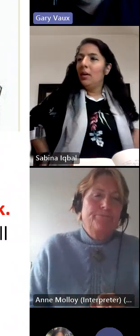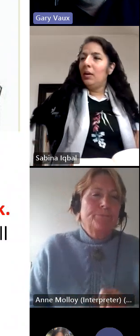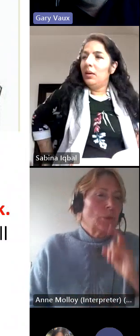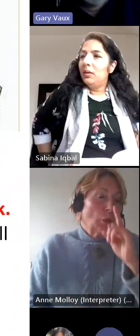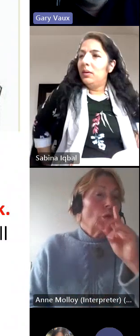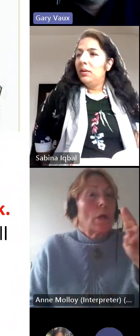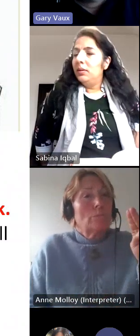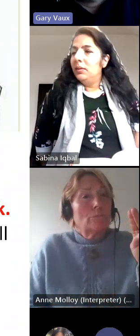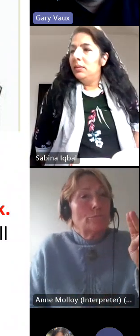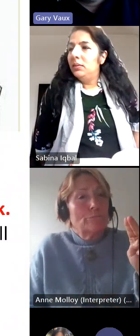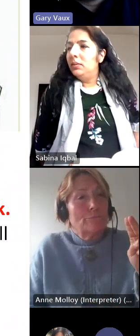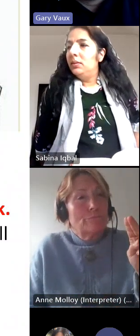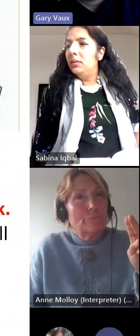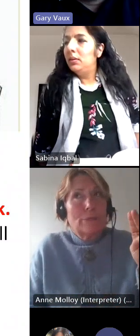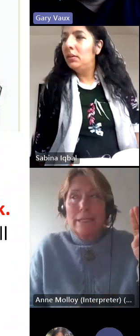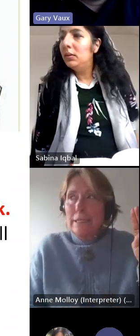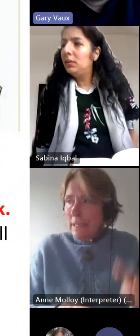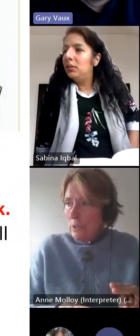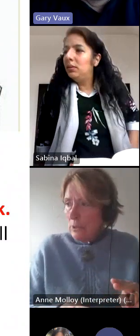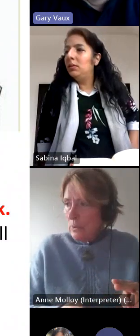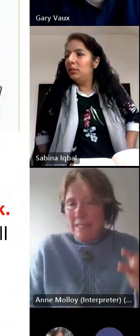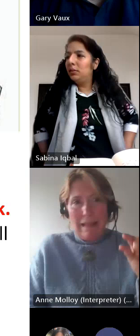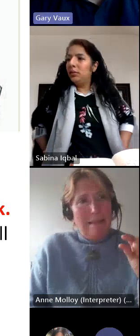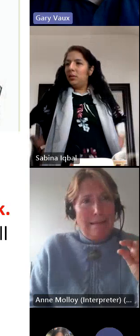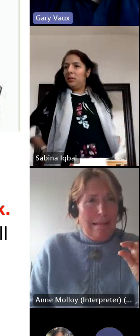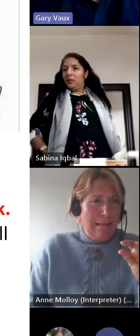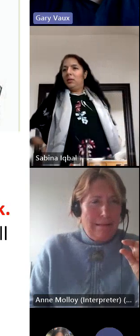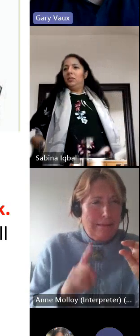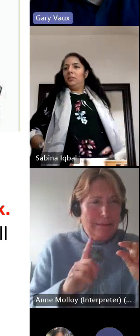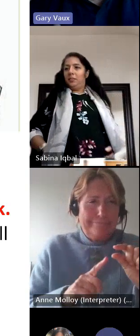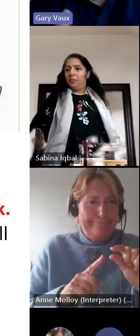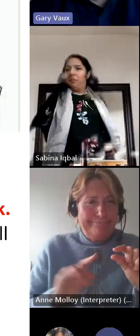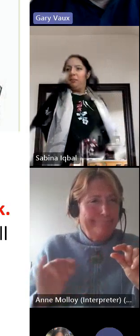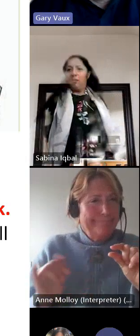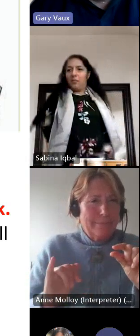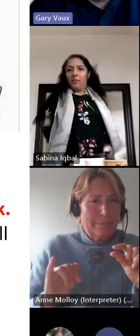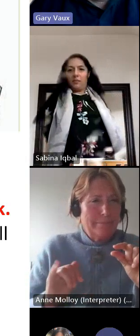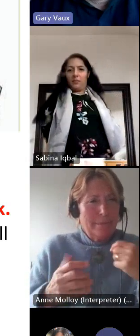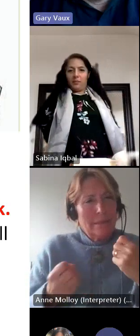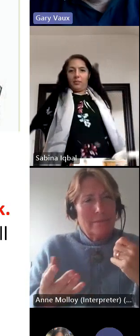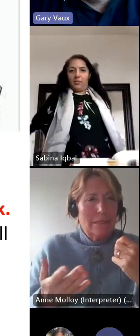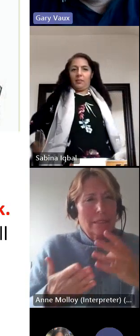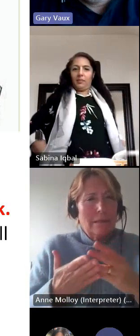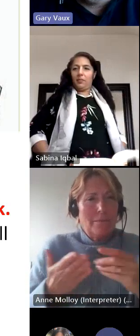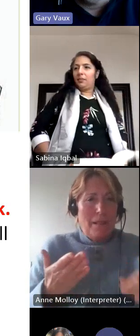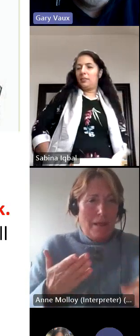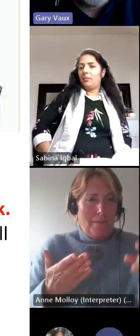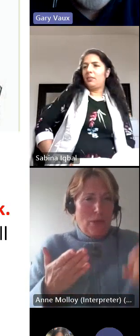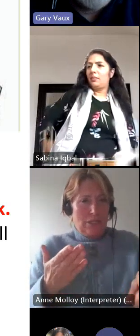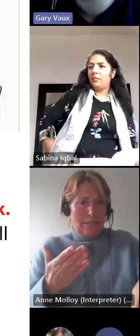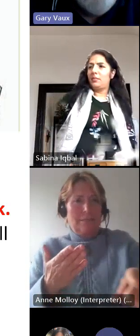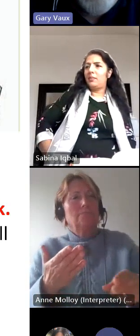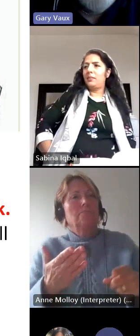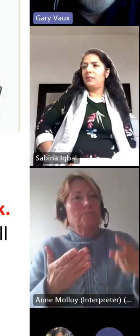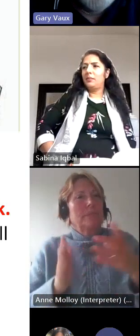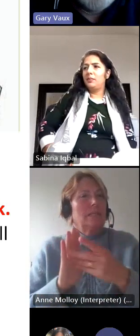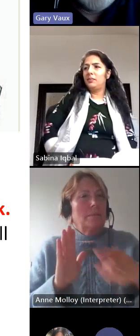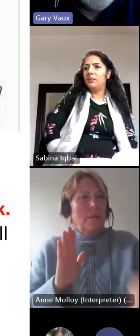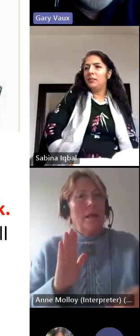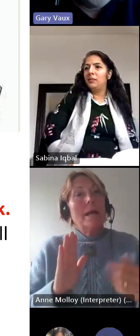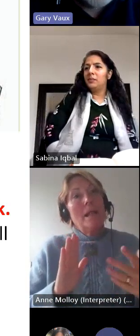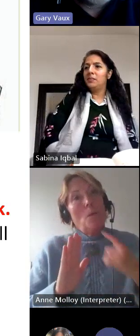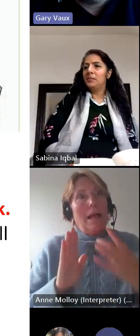it down to as little, in some cases. I've given an example there where somebody would gain £9